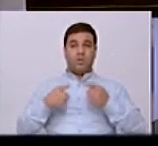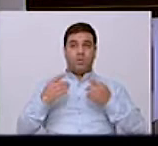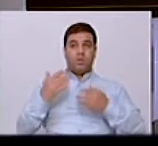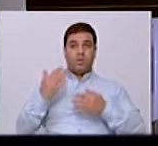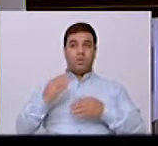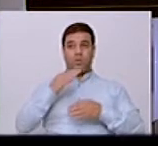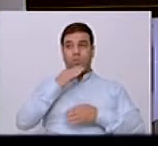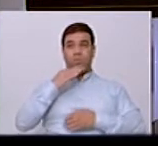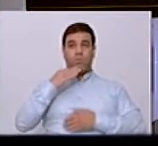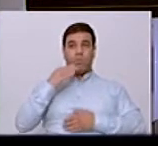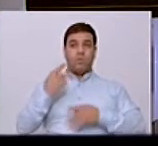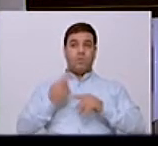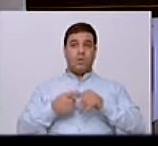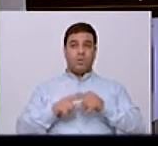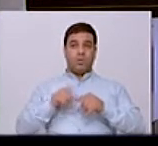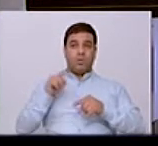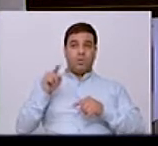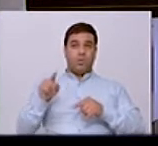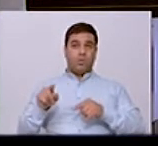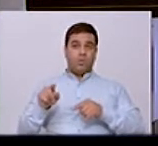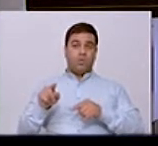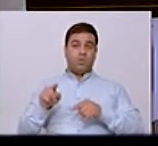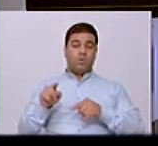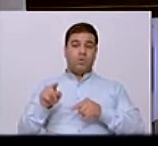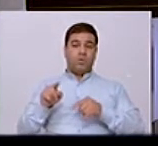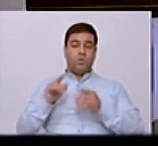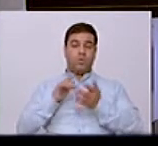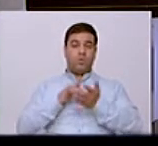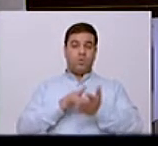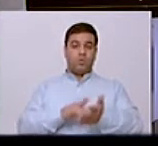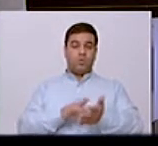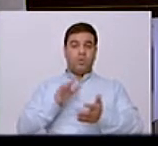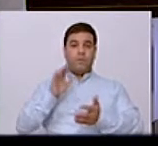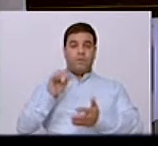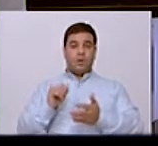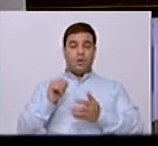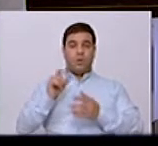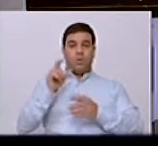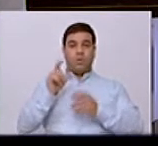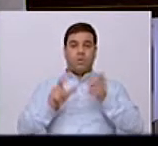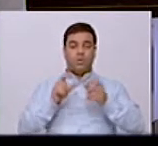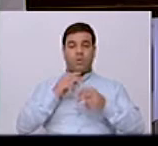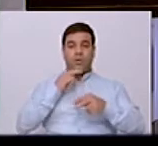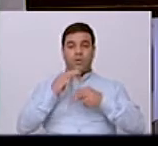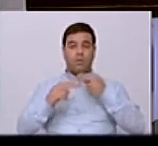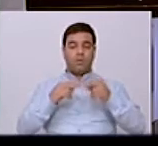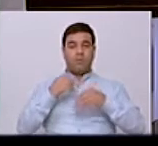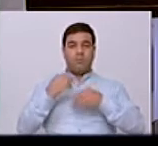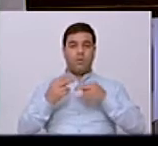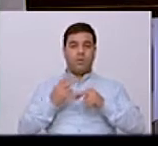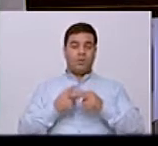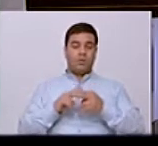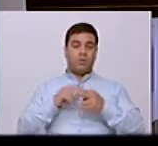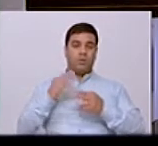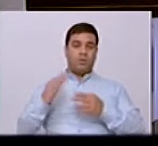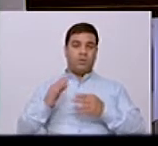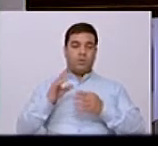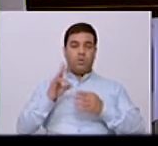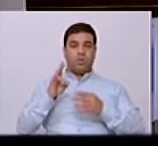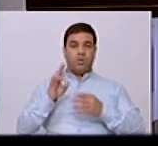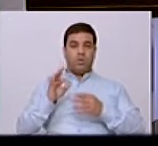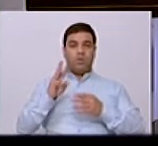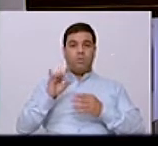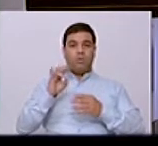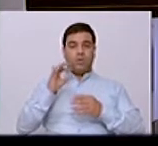rivojlanishida ko'proq ana shu turizm hamda aholiga xizmat ko'rsatish sohalari, ya'ni